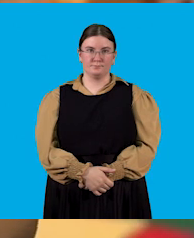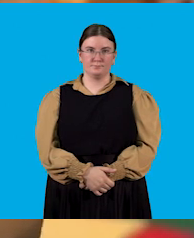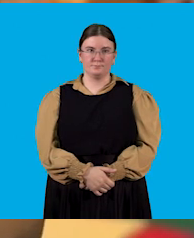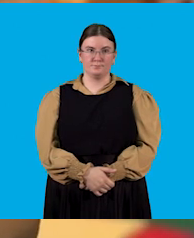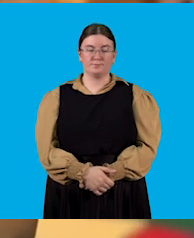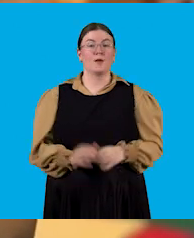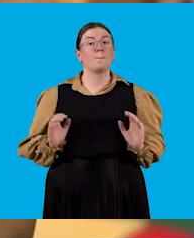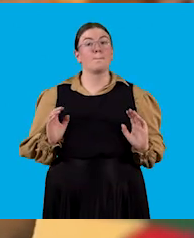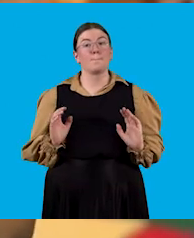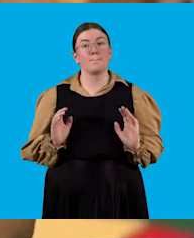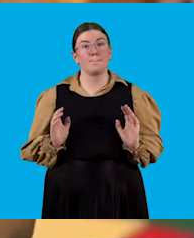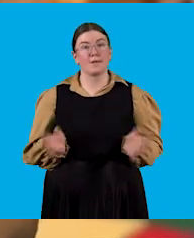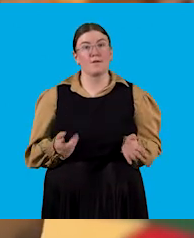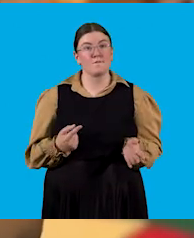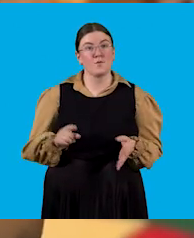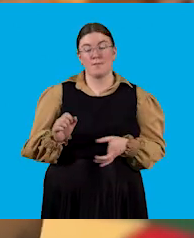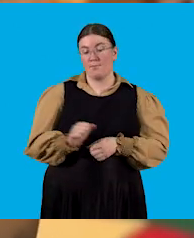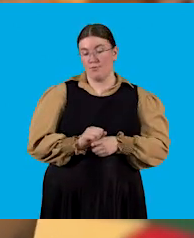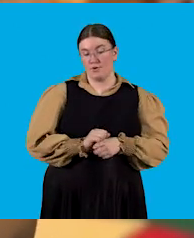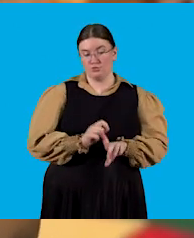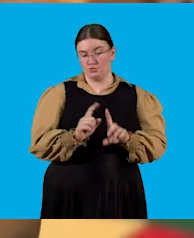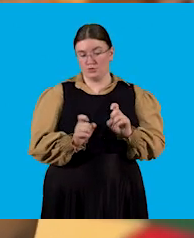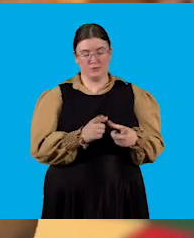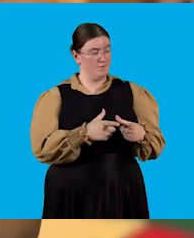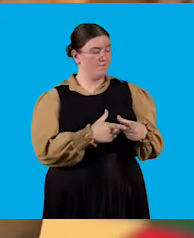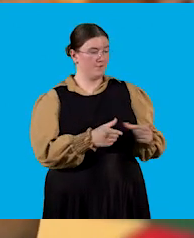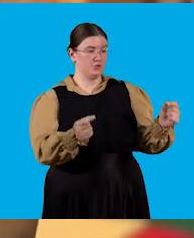That is it from our practice